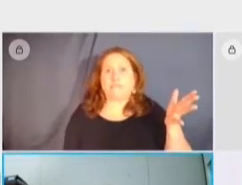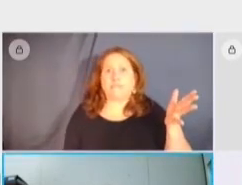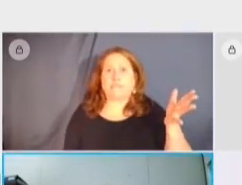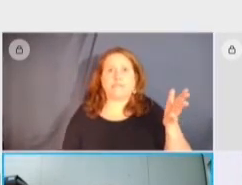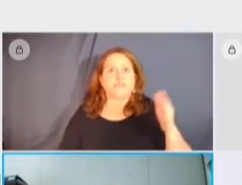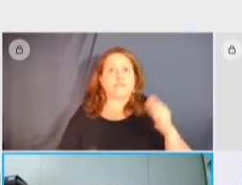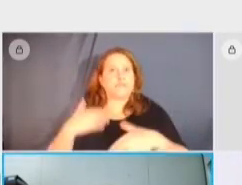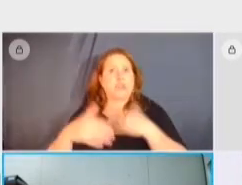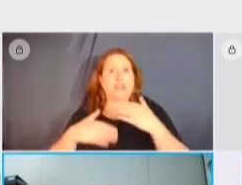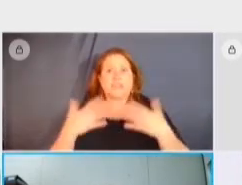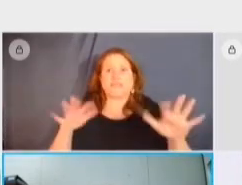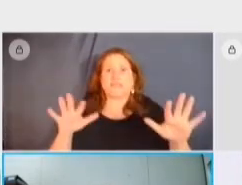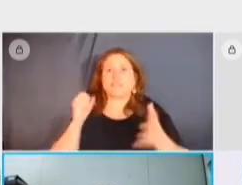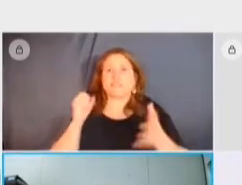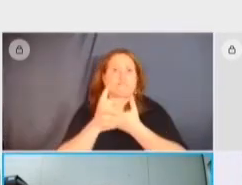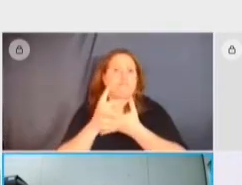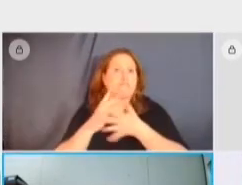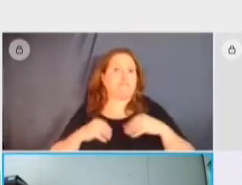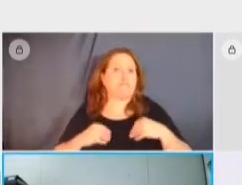year.